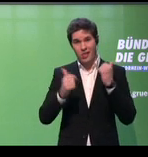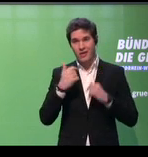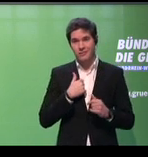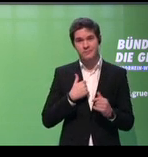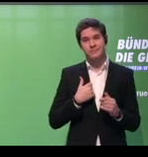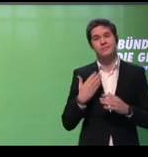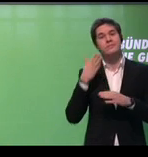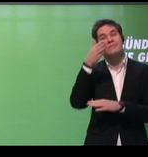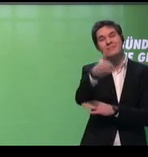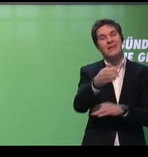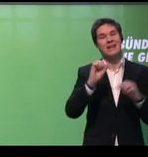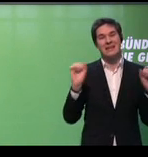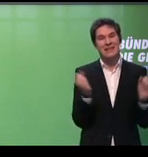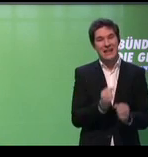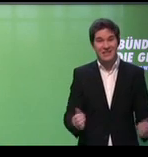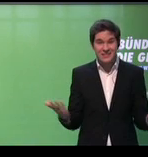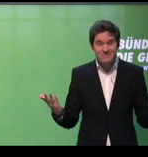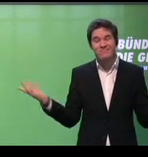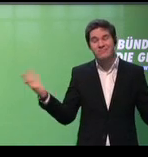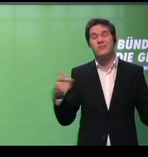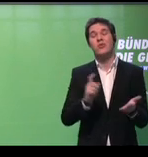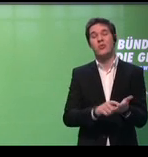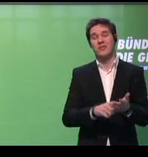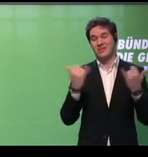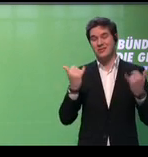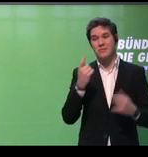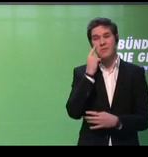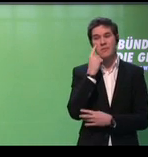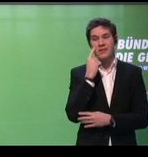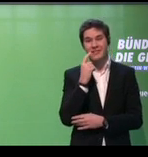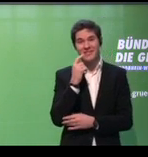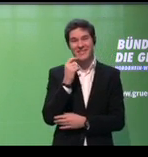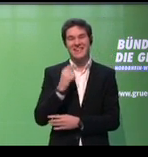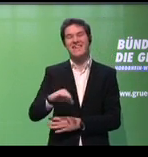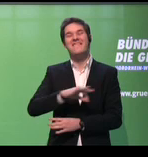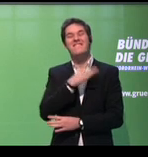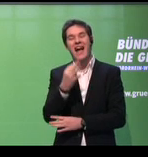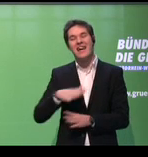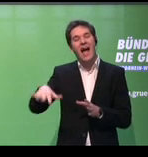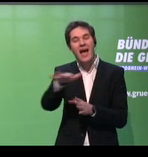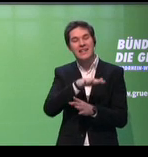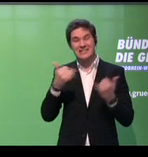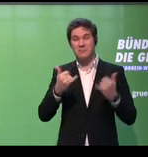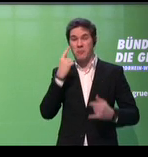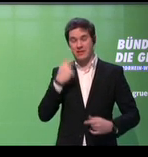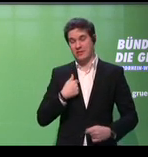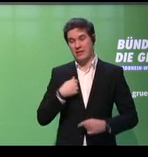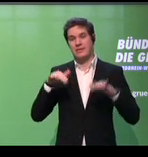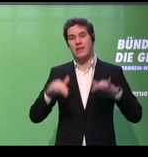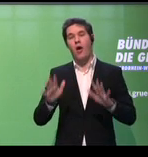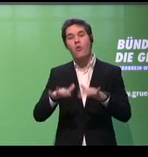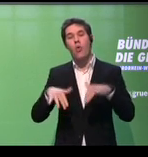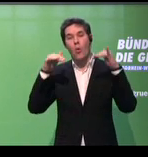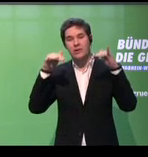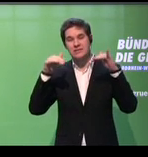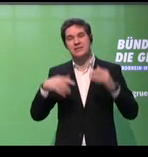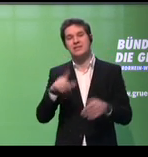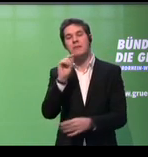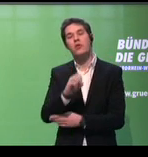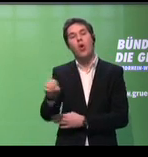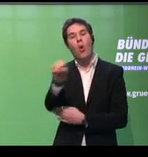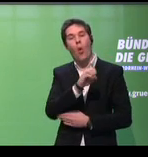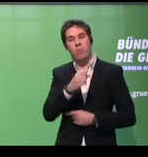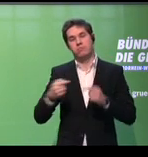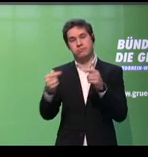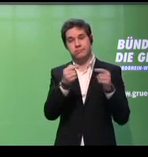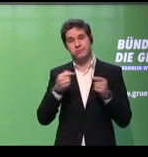have in France the Congress of the Europe Ecologie des Verts. I present